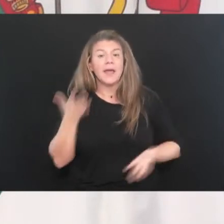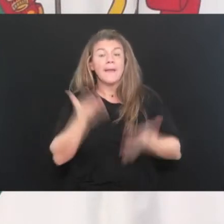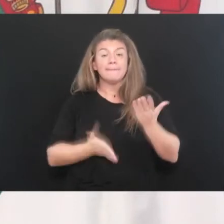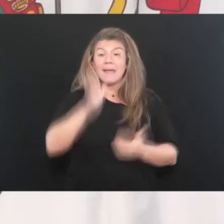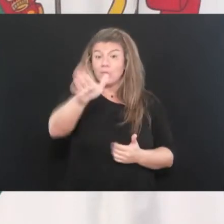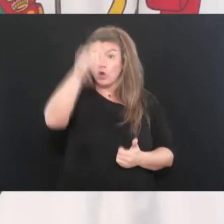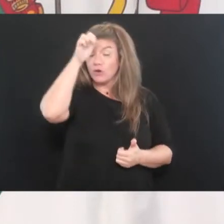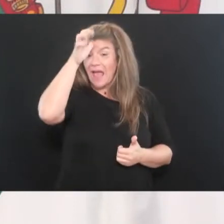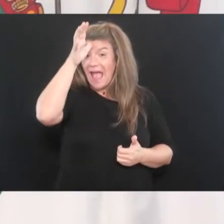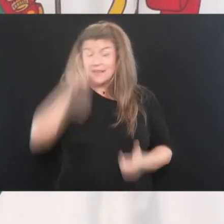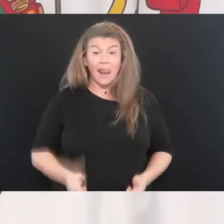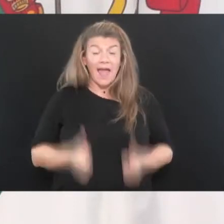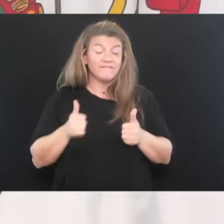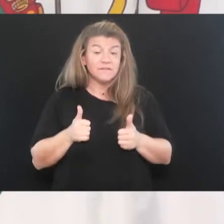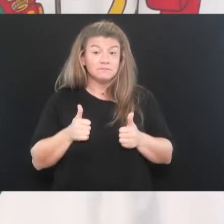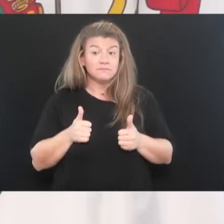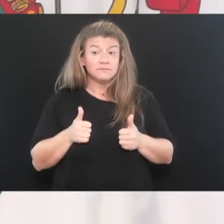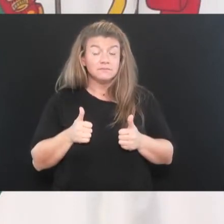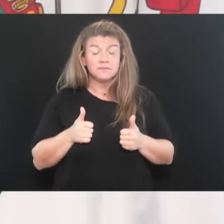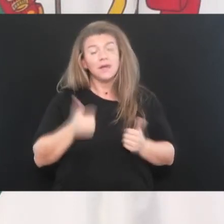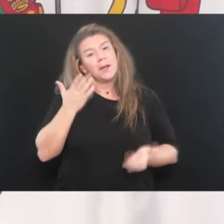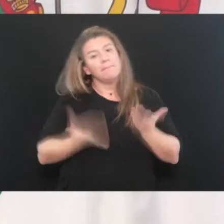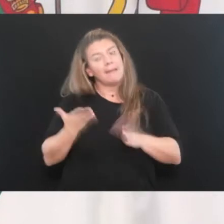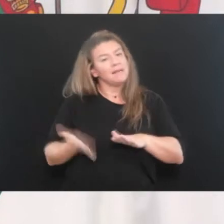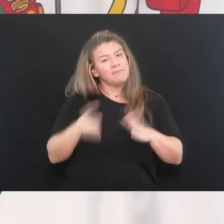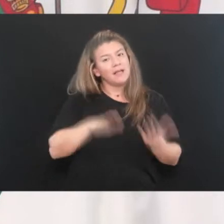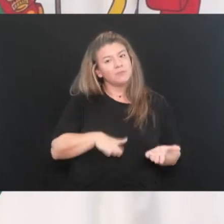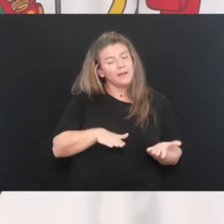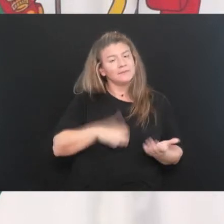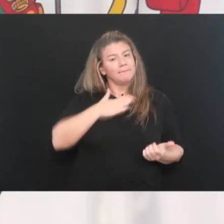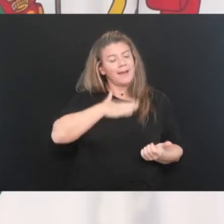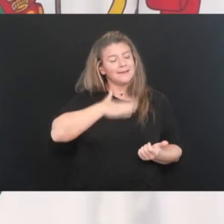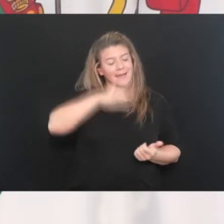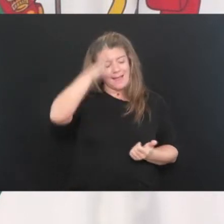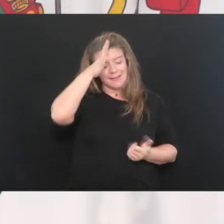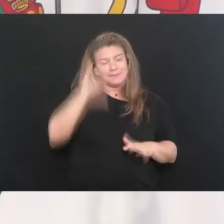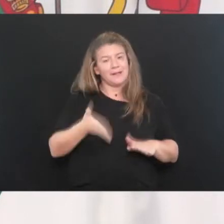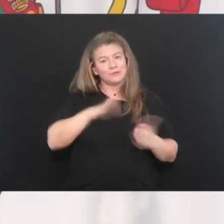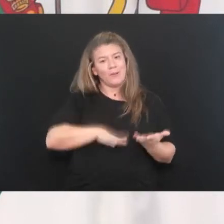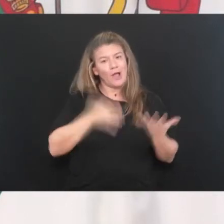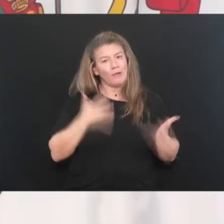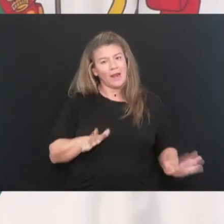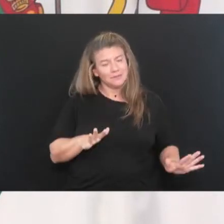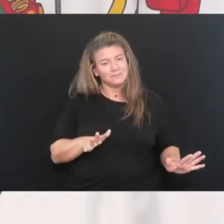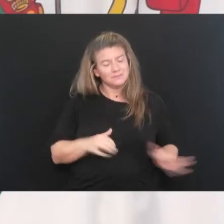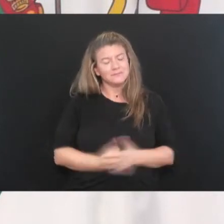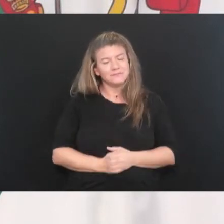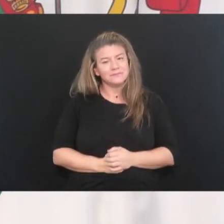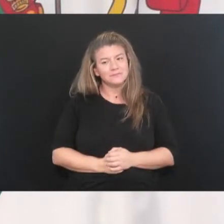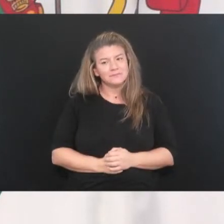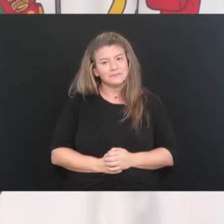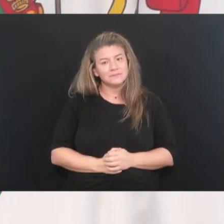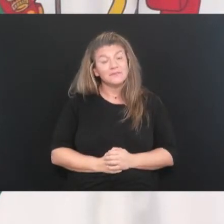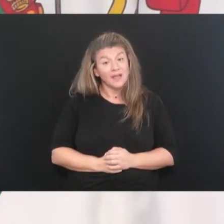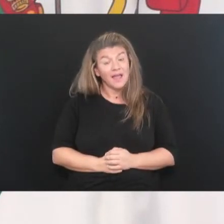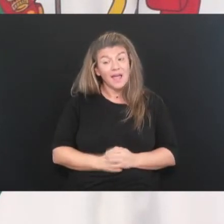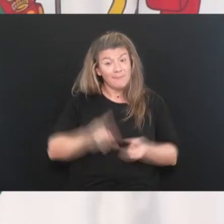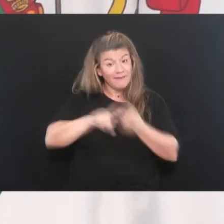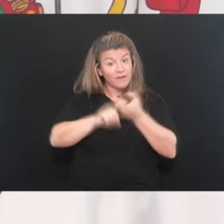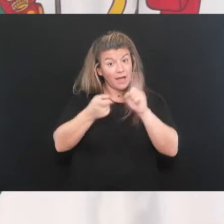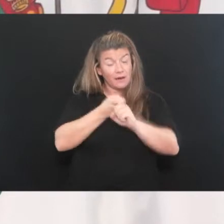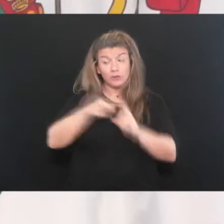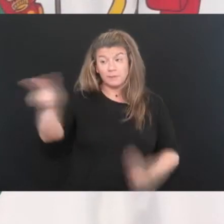living, and maybe your dad's passed away as my dad had at the time. And he looked right at me and